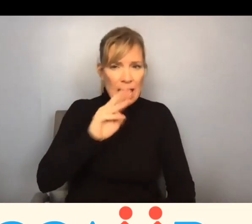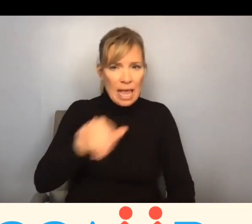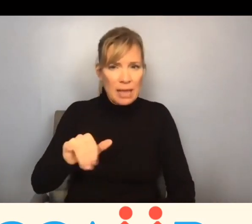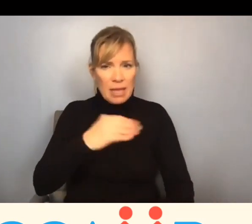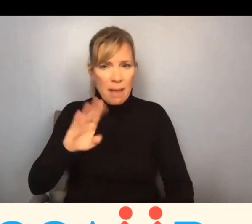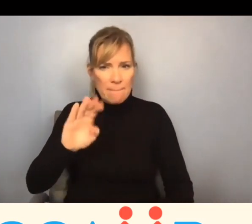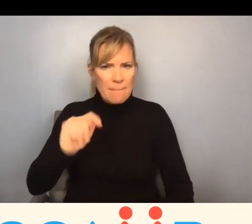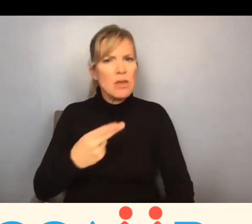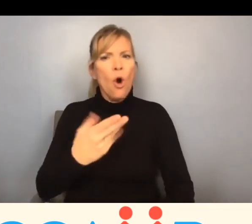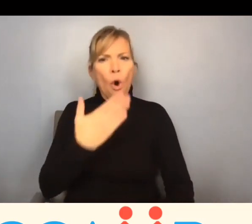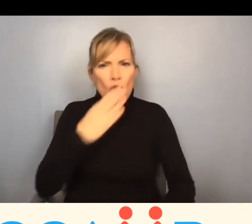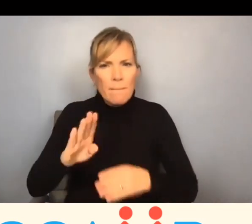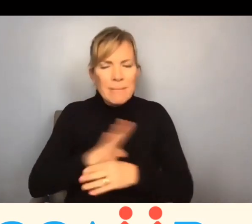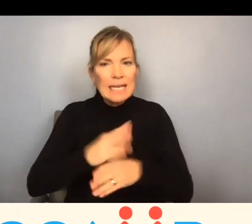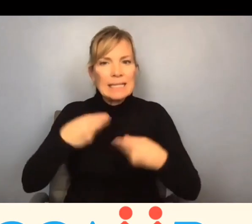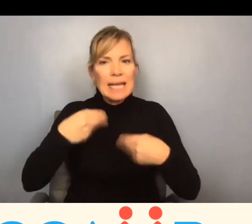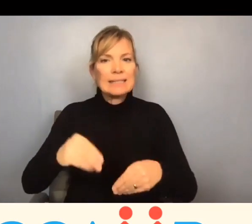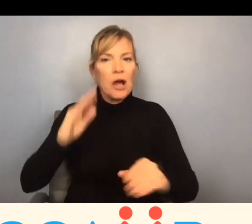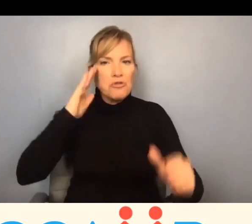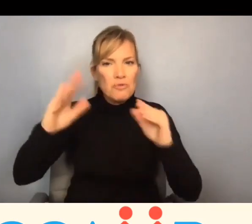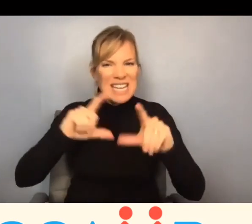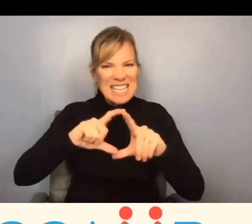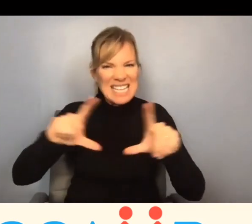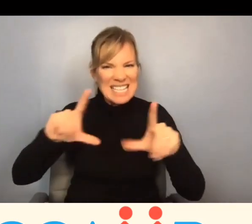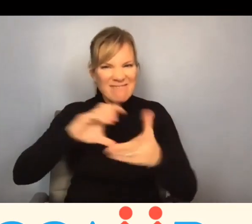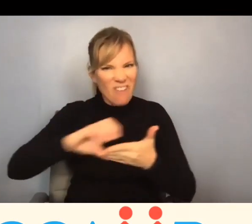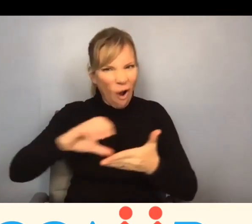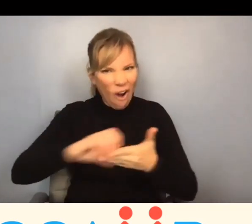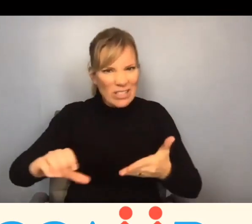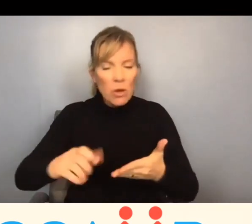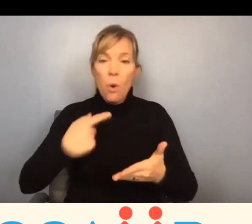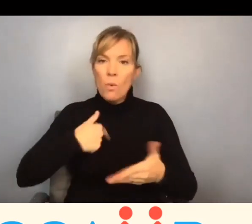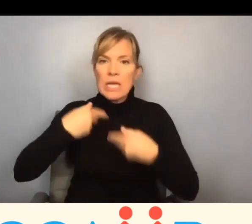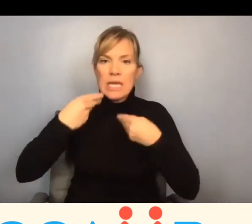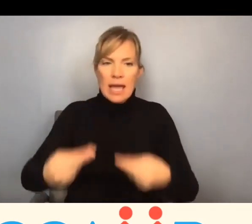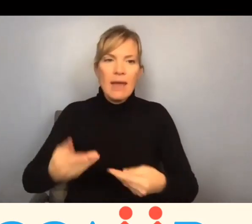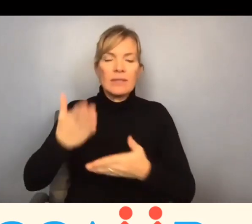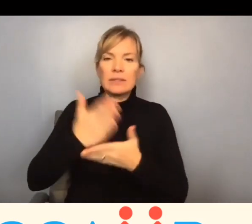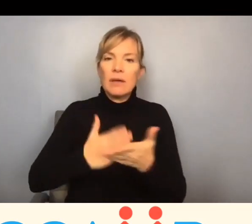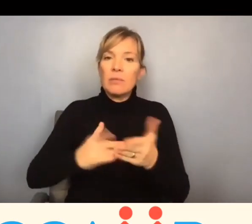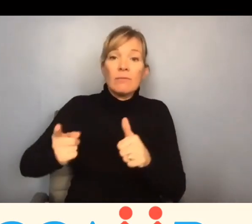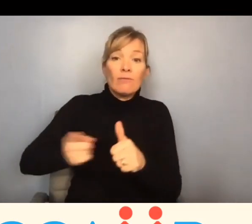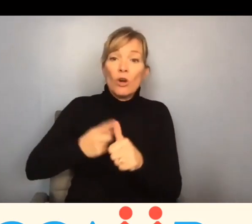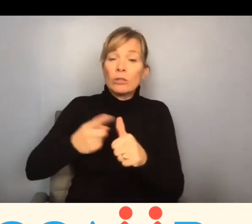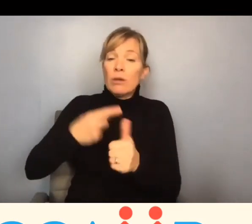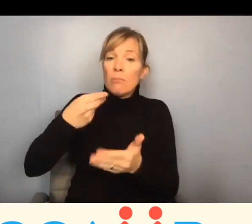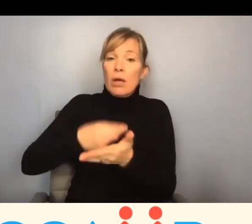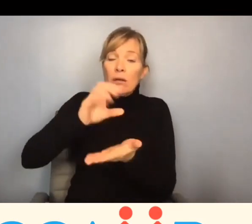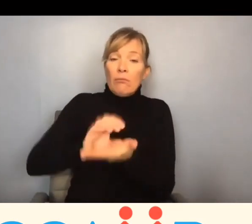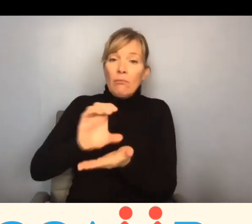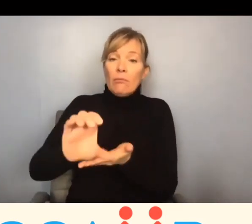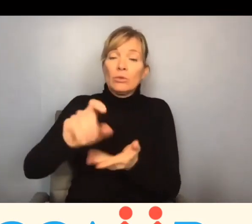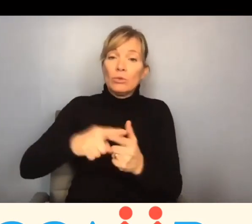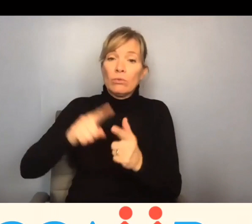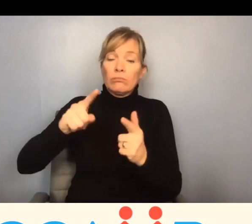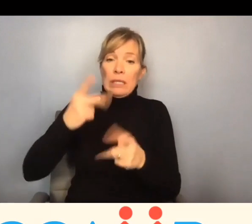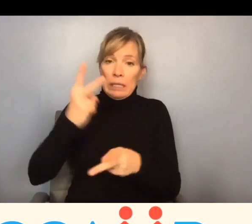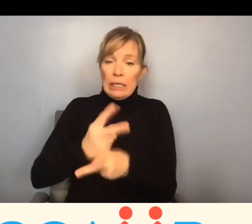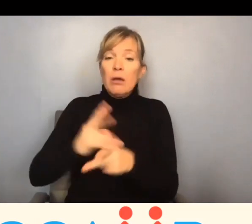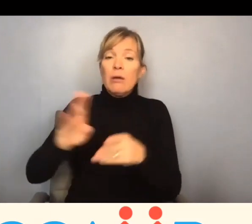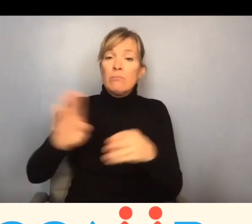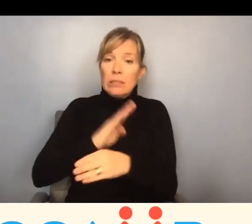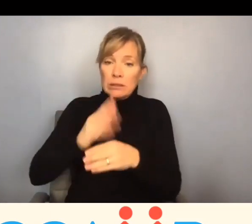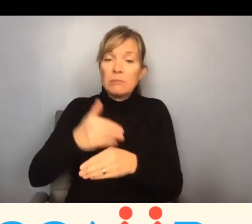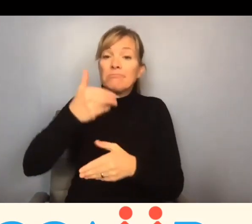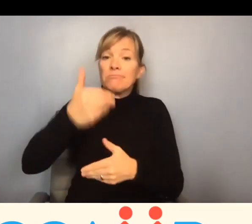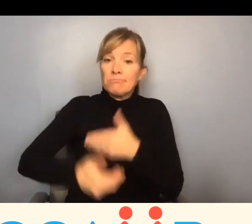little business selling greeting cards. We provided some of the initial funds for them to keep their business,